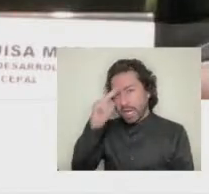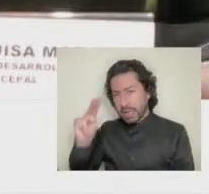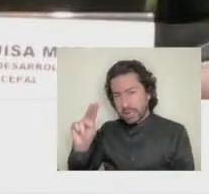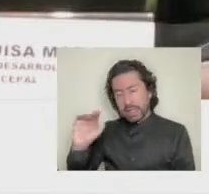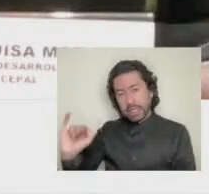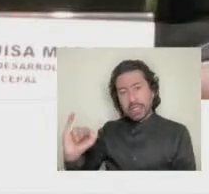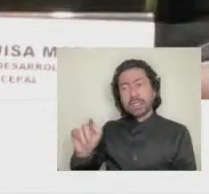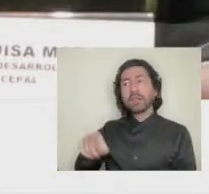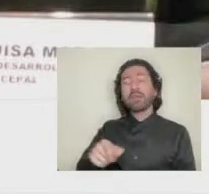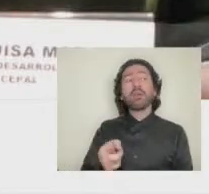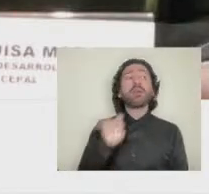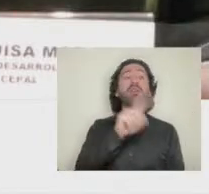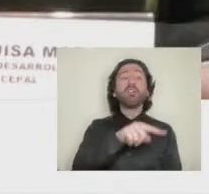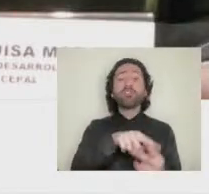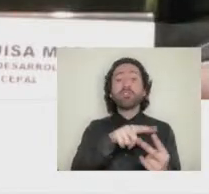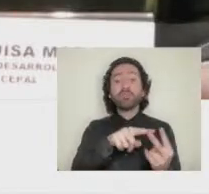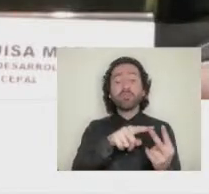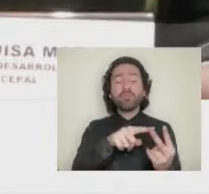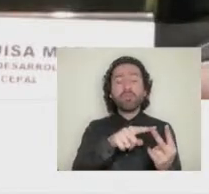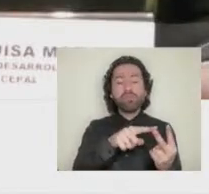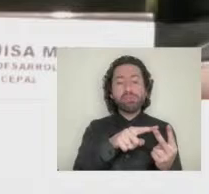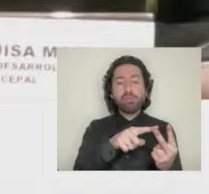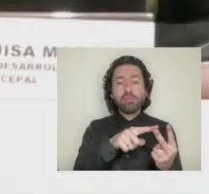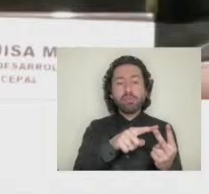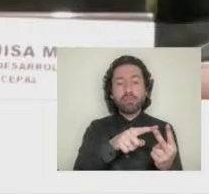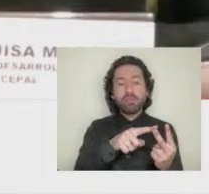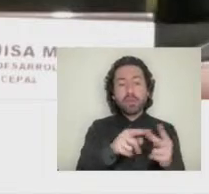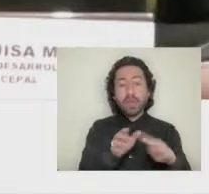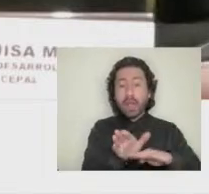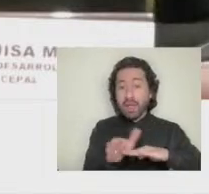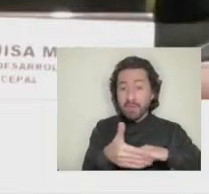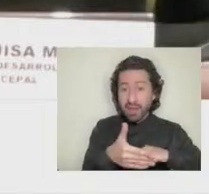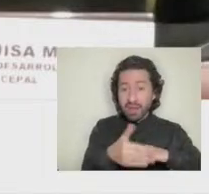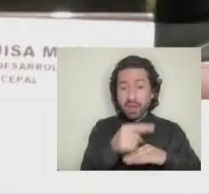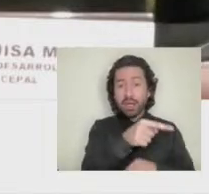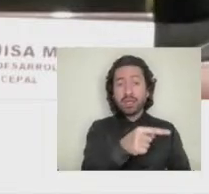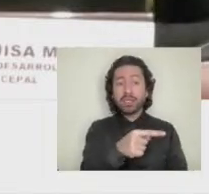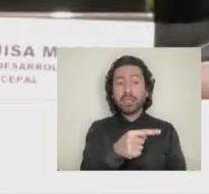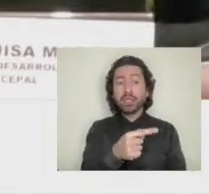significant gaps. You see Haiti at 46%